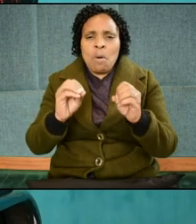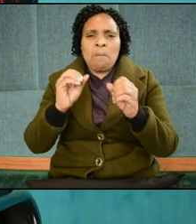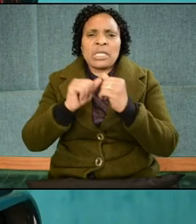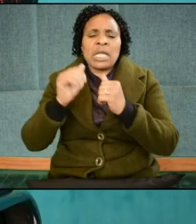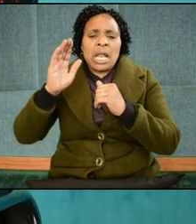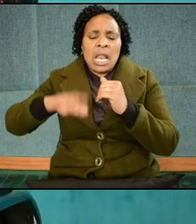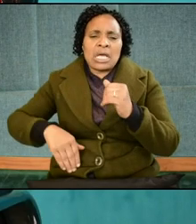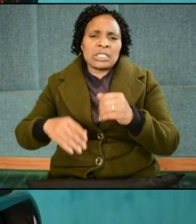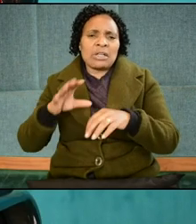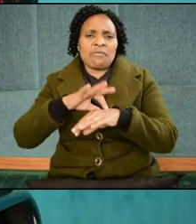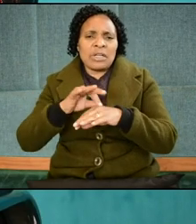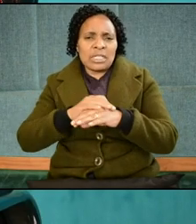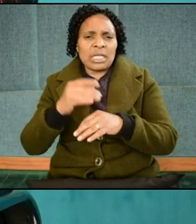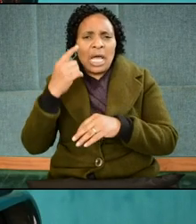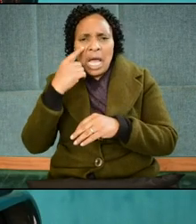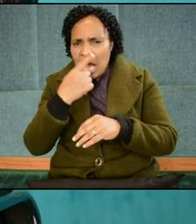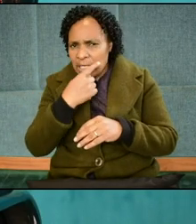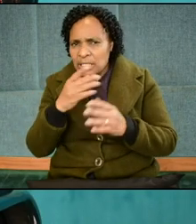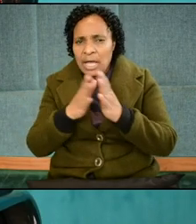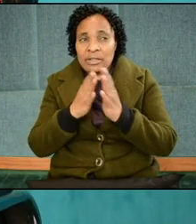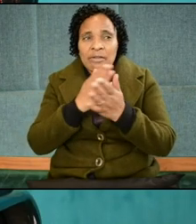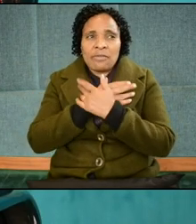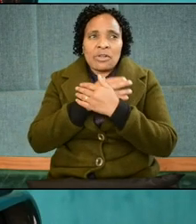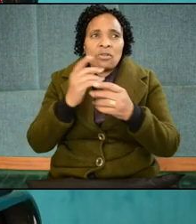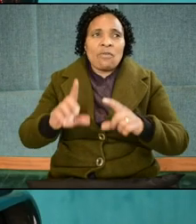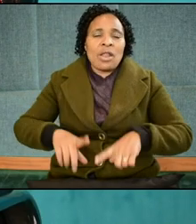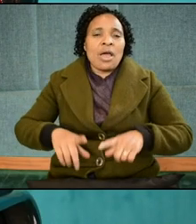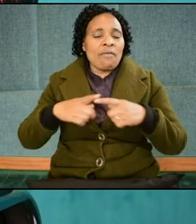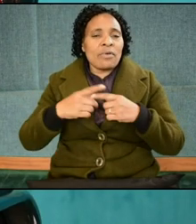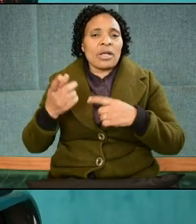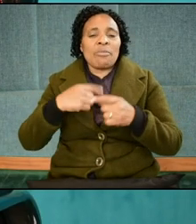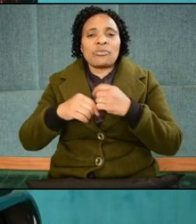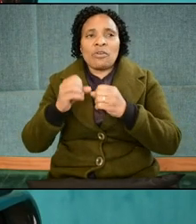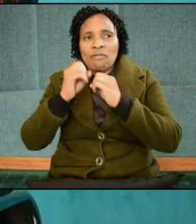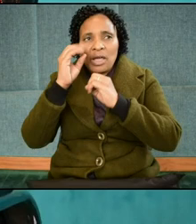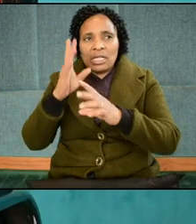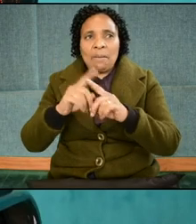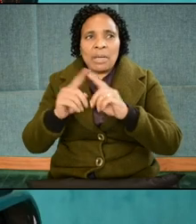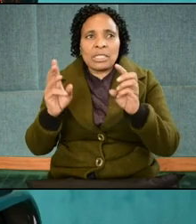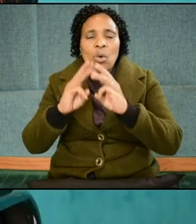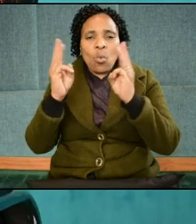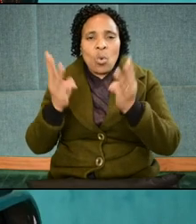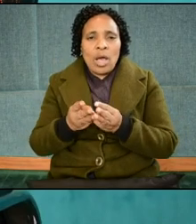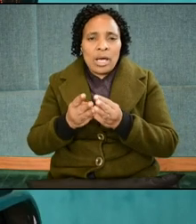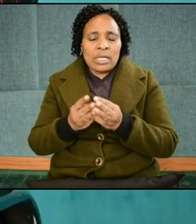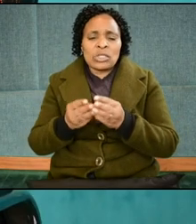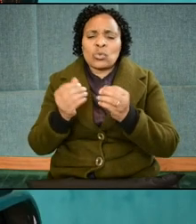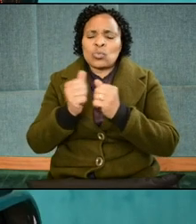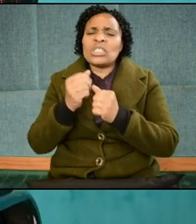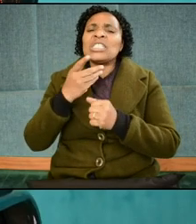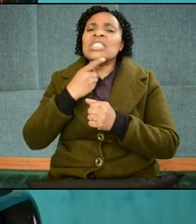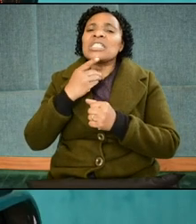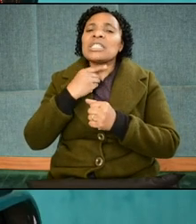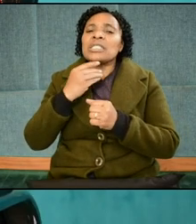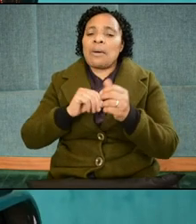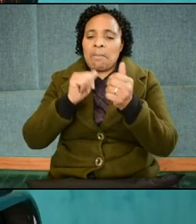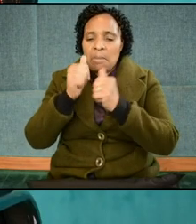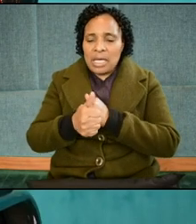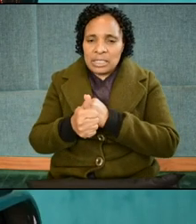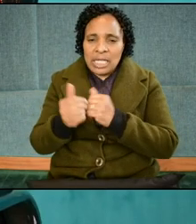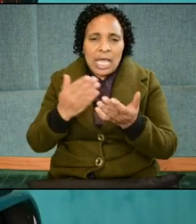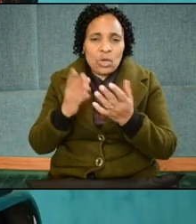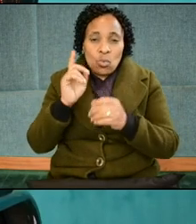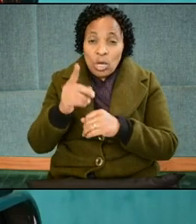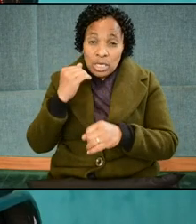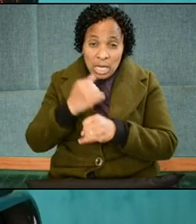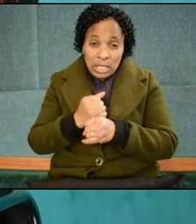the lust of the eyes, and the pride of life comes not from the Father, but from the world. The world and its desires pass away, but whoever does the